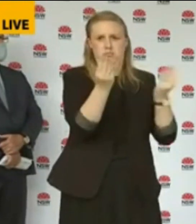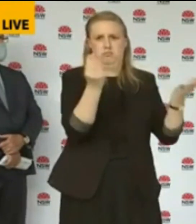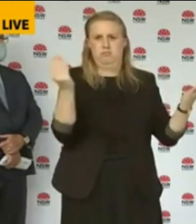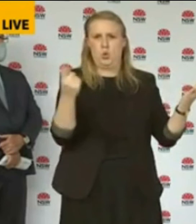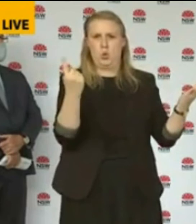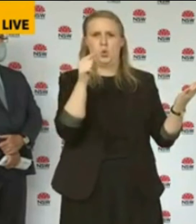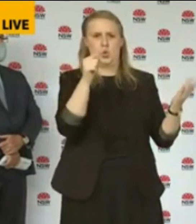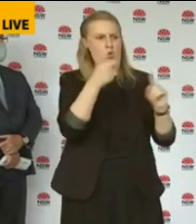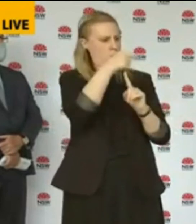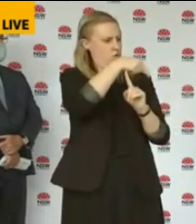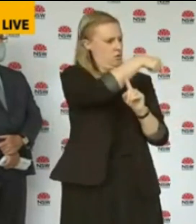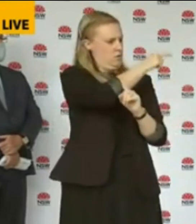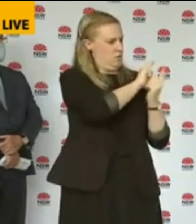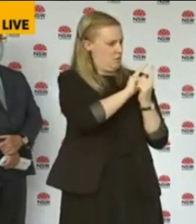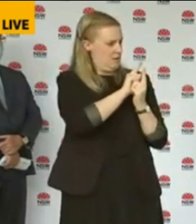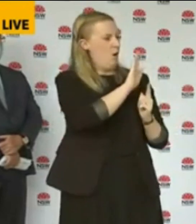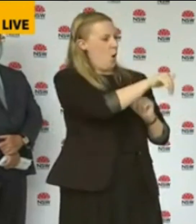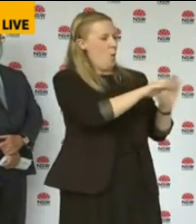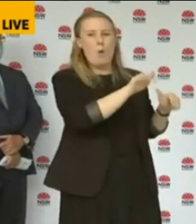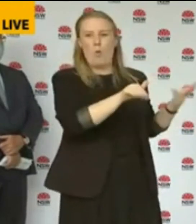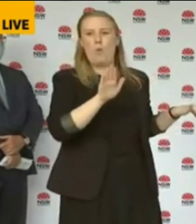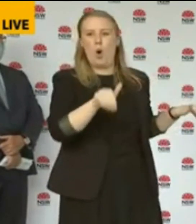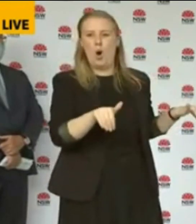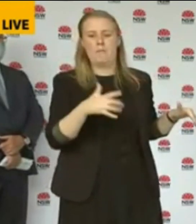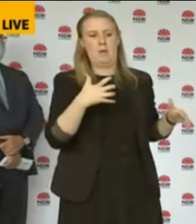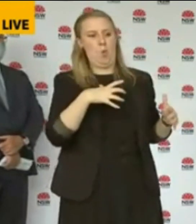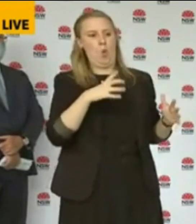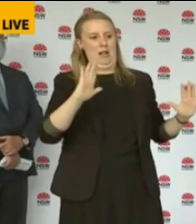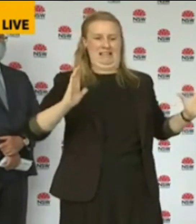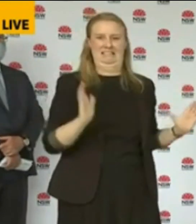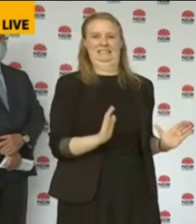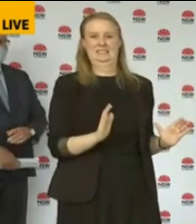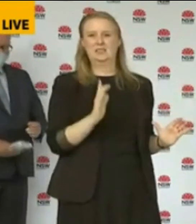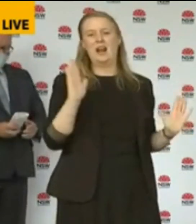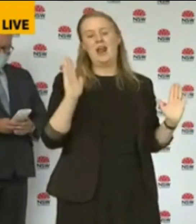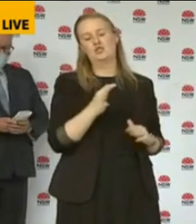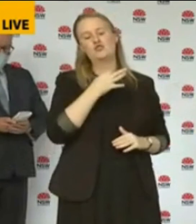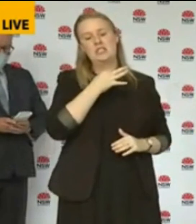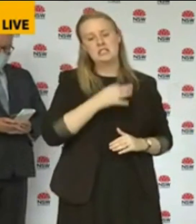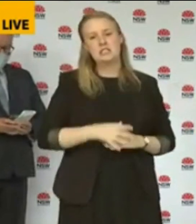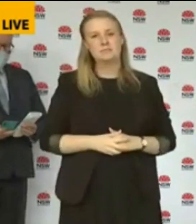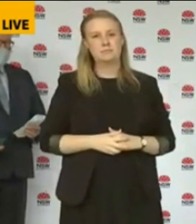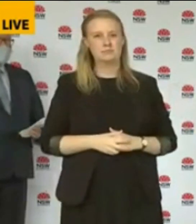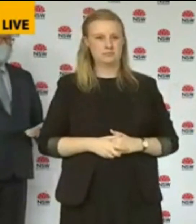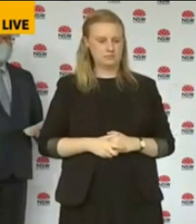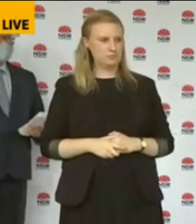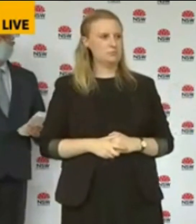confidence I can stand before you and say we're not missing much transmission. And that's the magic question here at the moment. Thank